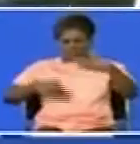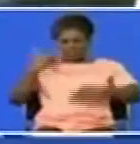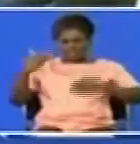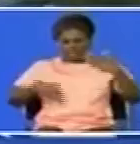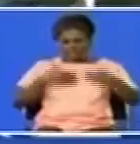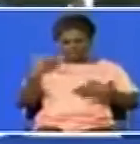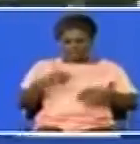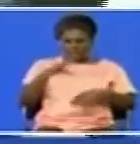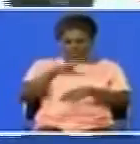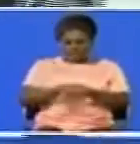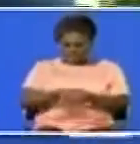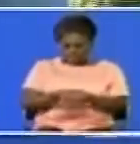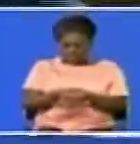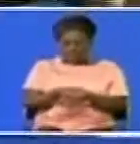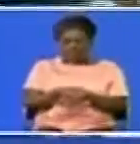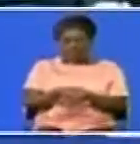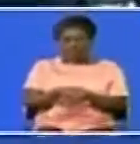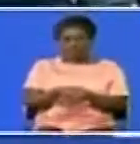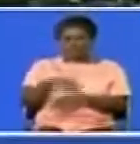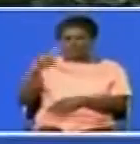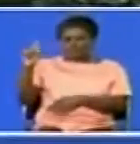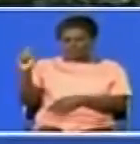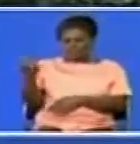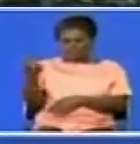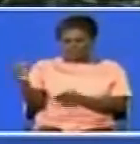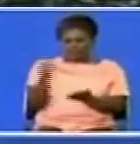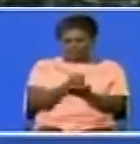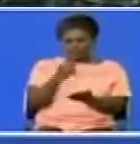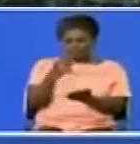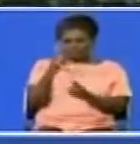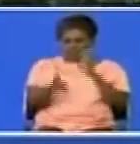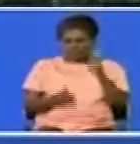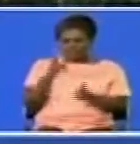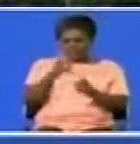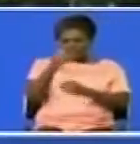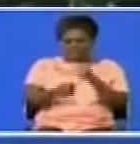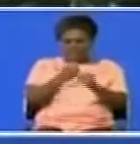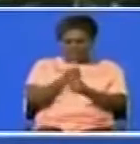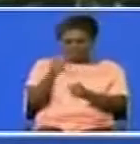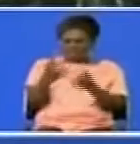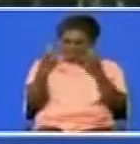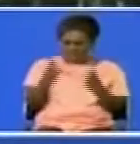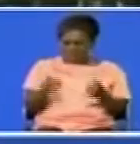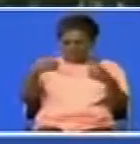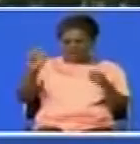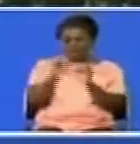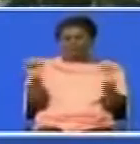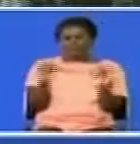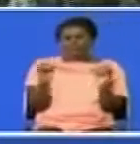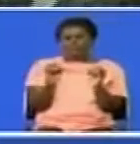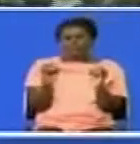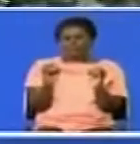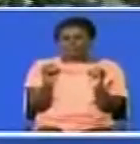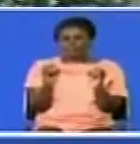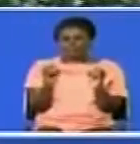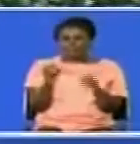to bag the ultimate prize. Kenya's hopes of quenching a 22-year spell without a title were too heavy to shoulder for Kenya's Dismas Indiza.